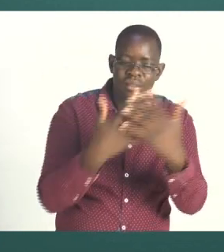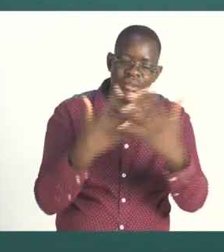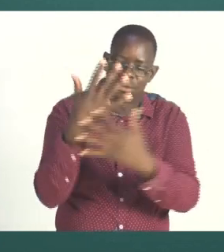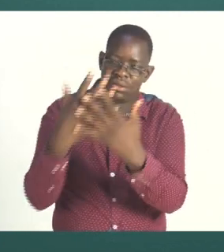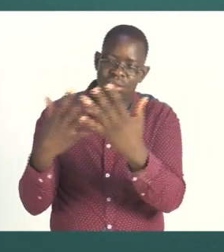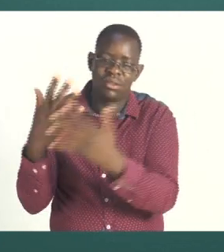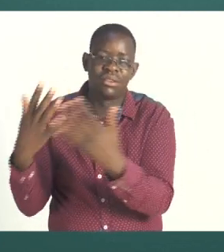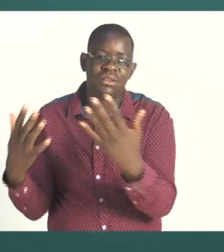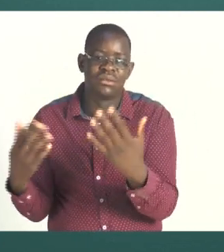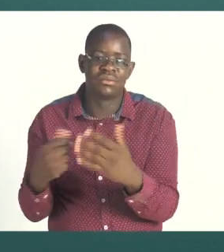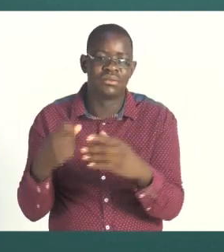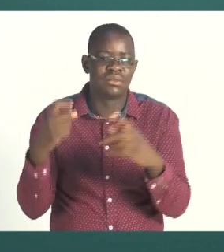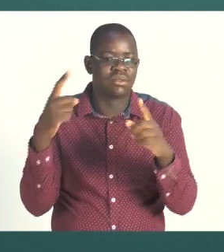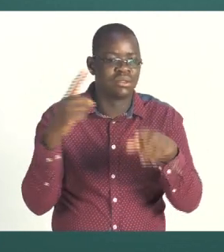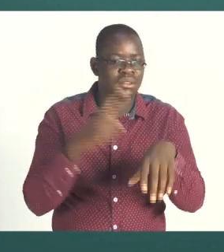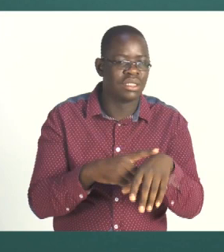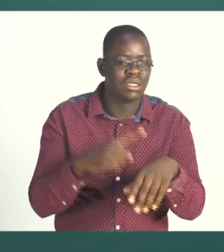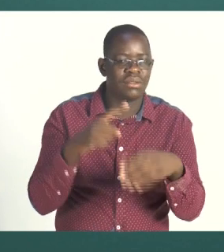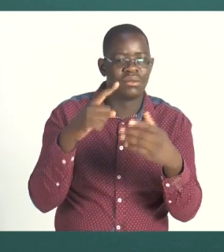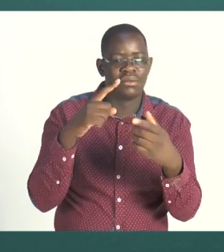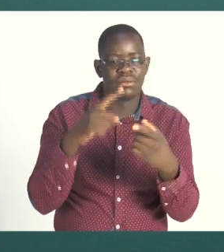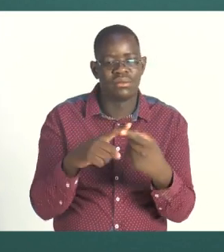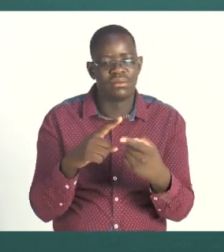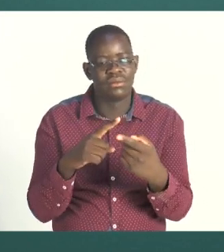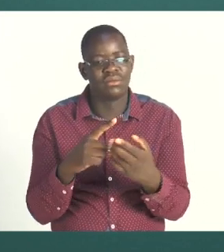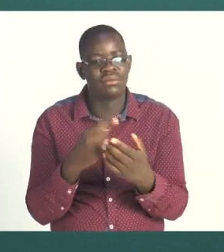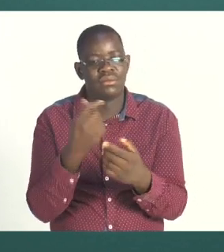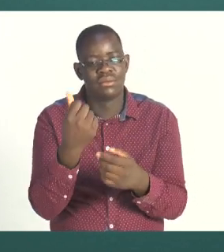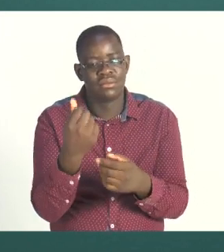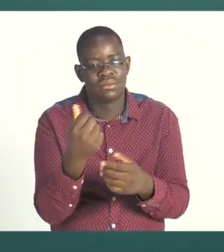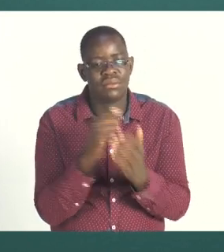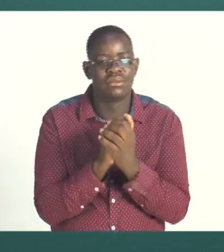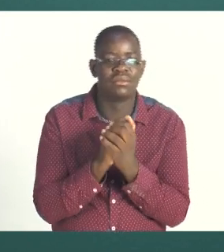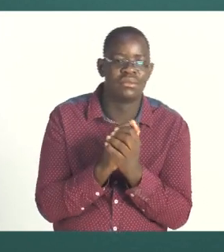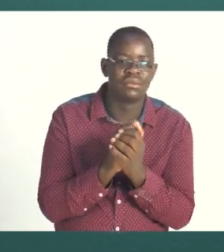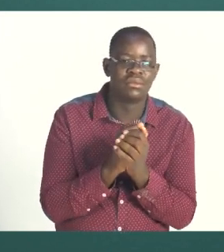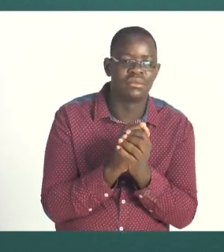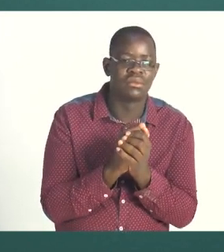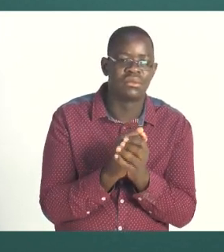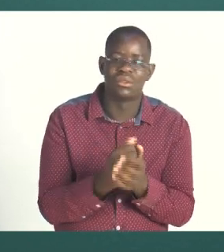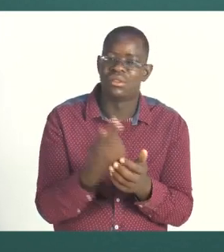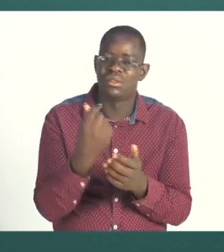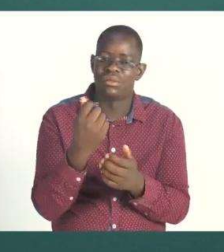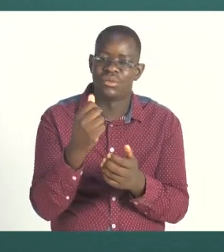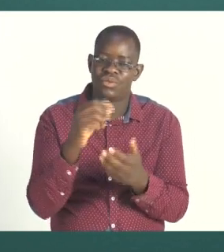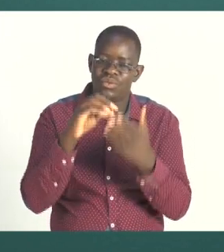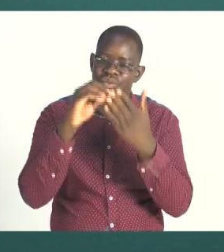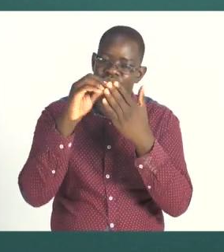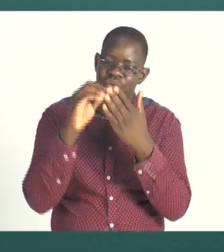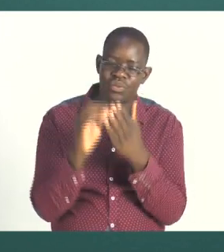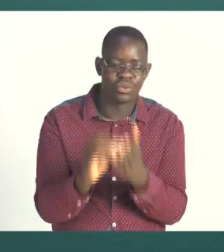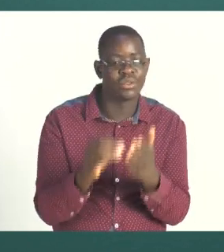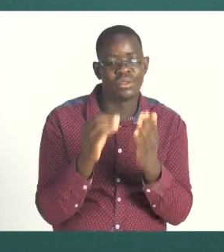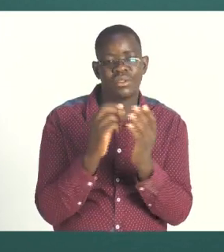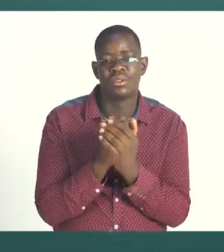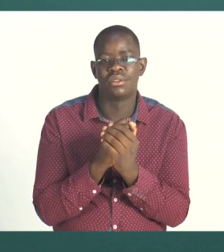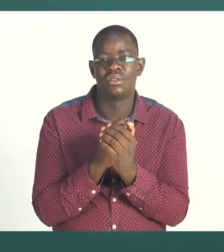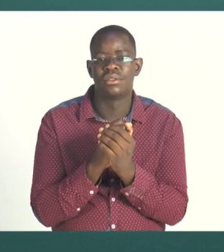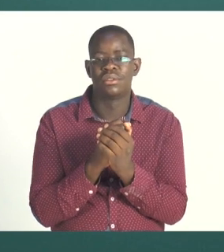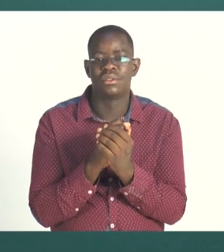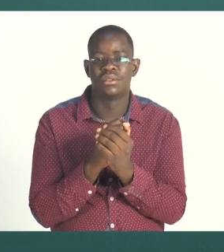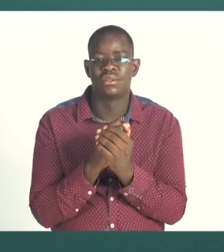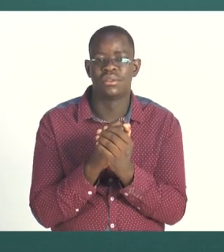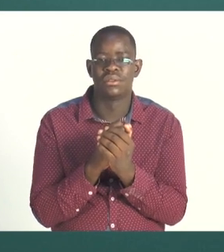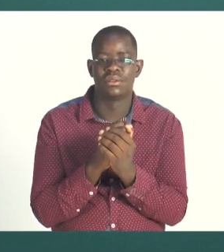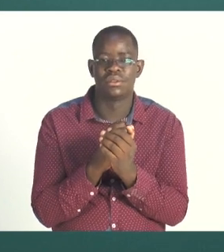for paddocks takes time, effort, and money. There are high costs involved in fencing the camps, as